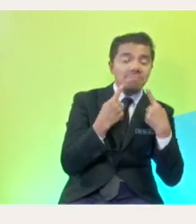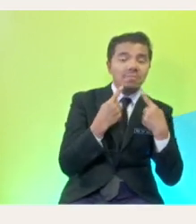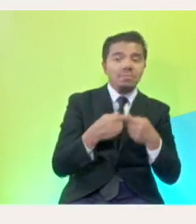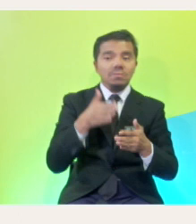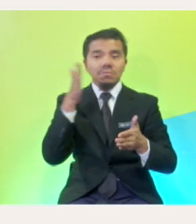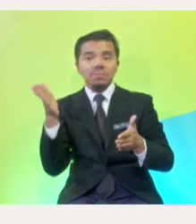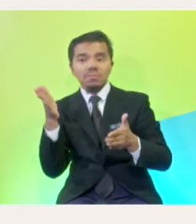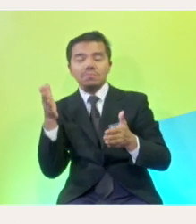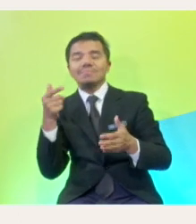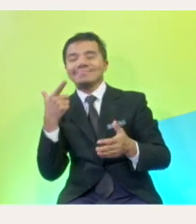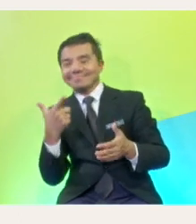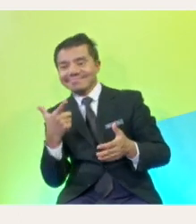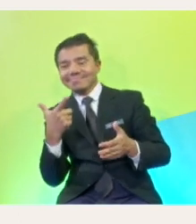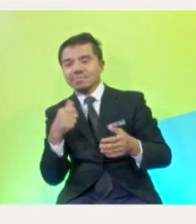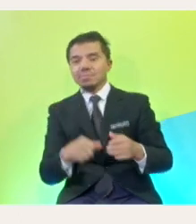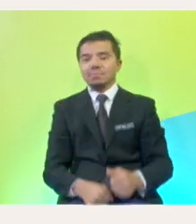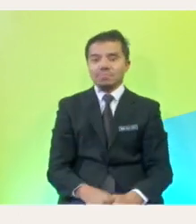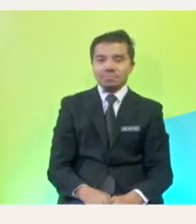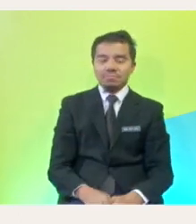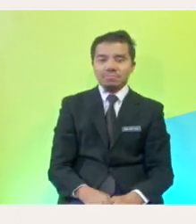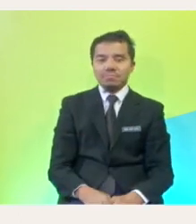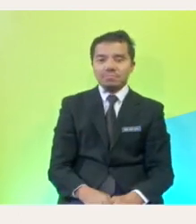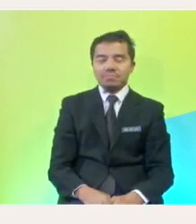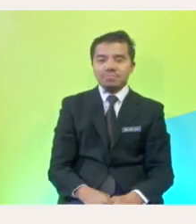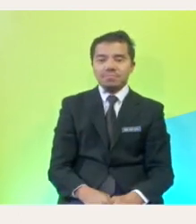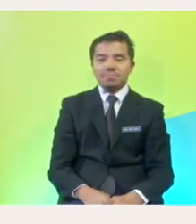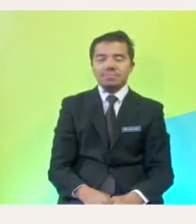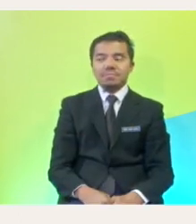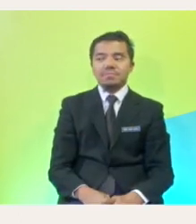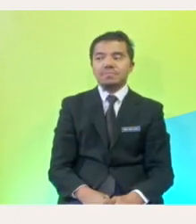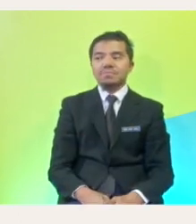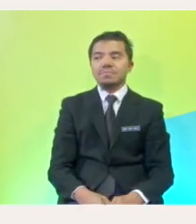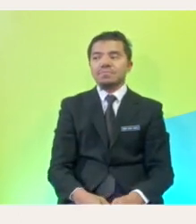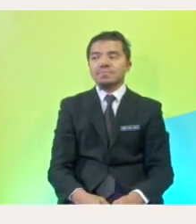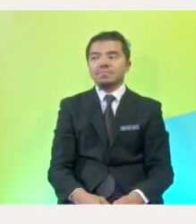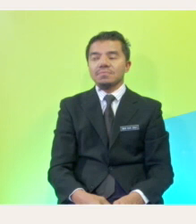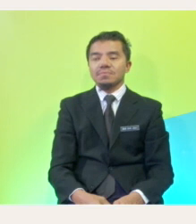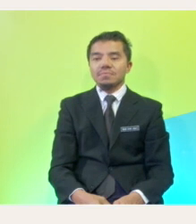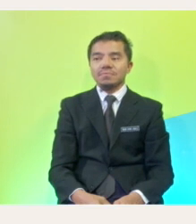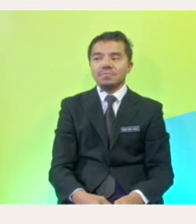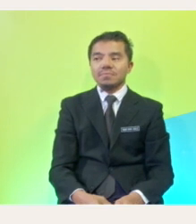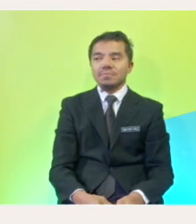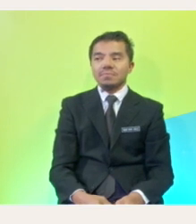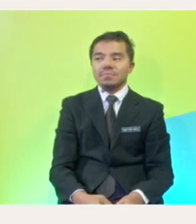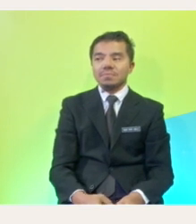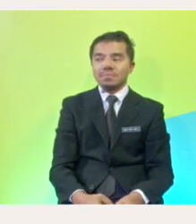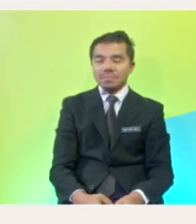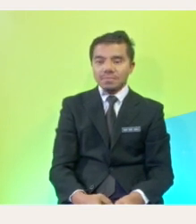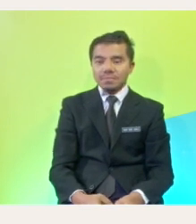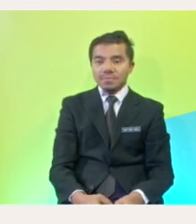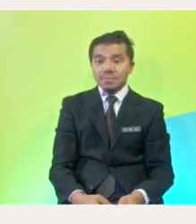the facial muscles also is disrupted. Okay. Okay, and causes one side of the face to